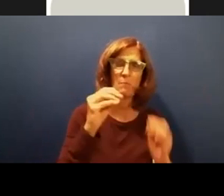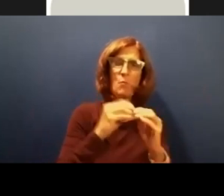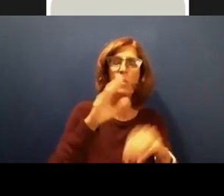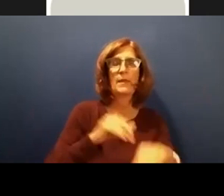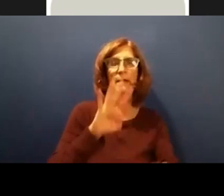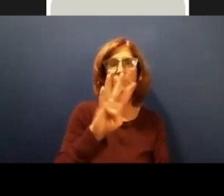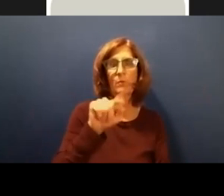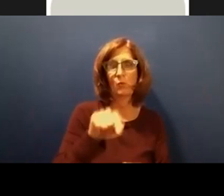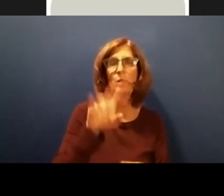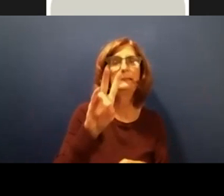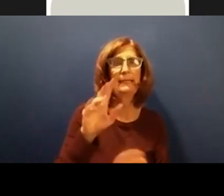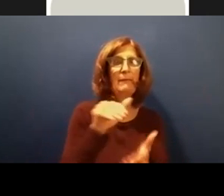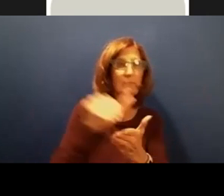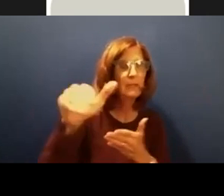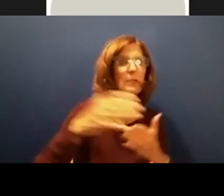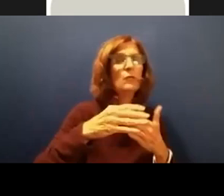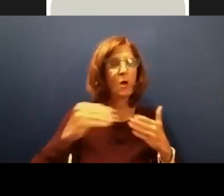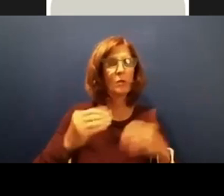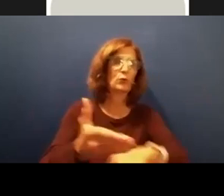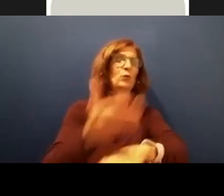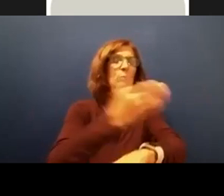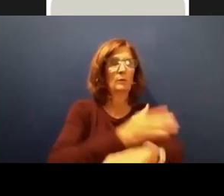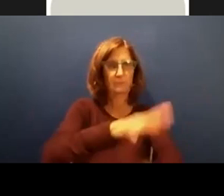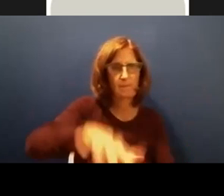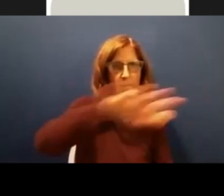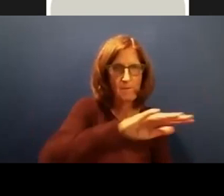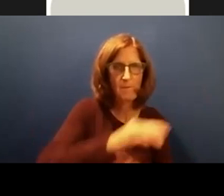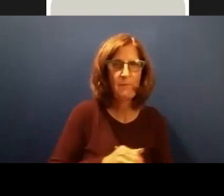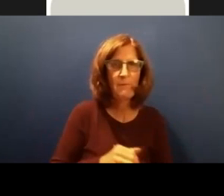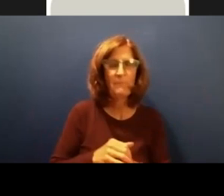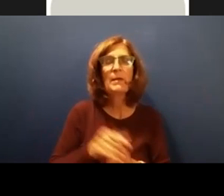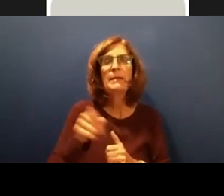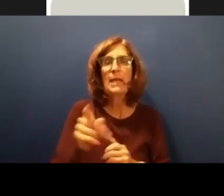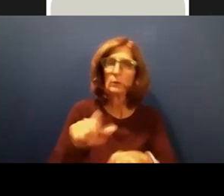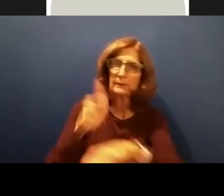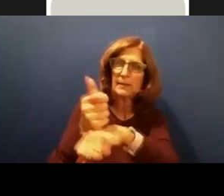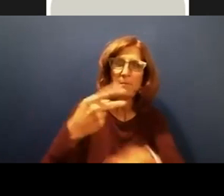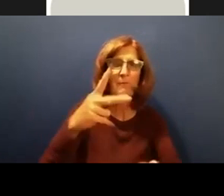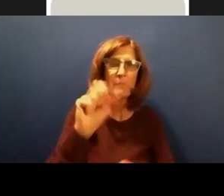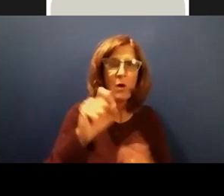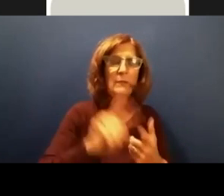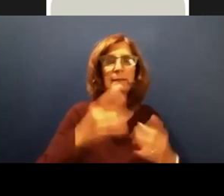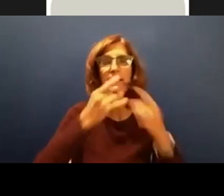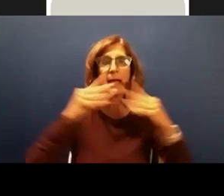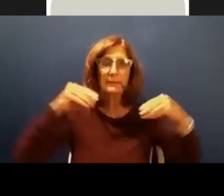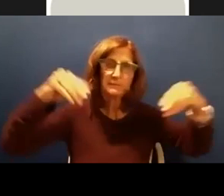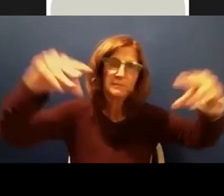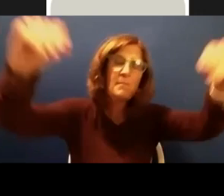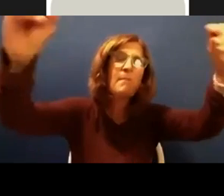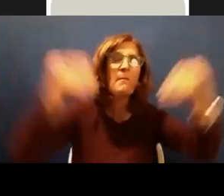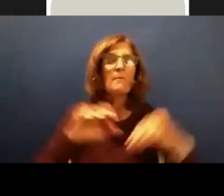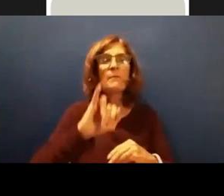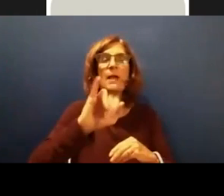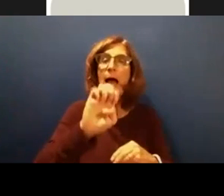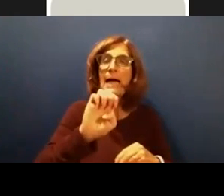public infrastructure and improvements, including adding arts, lights, an ice skating rink, a playground for